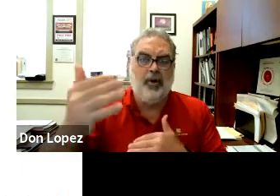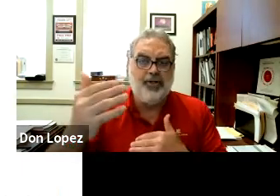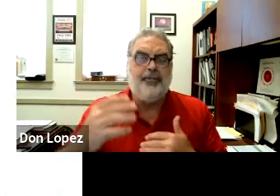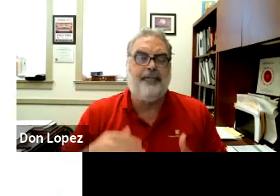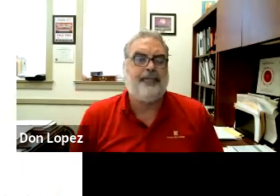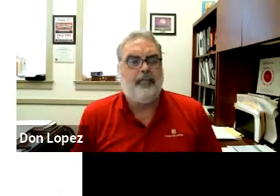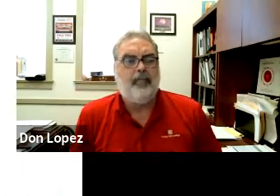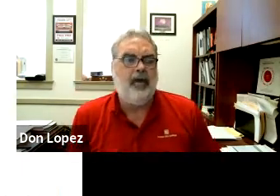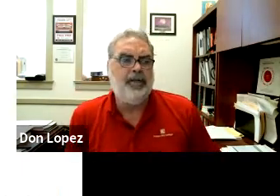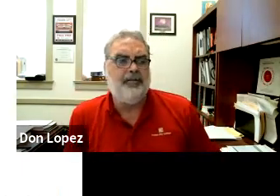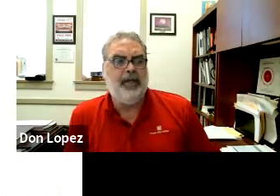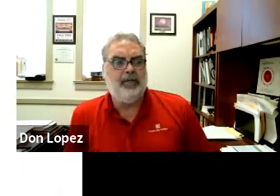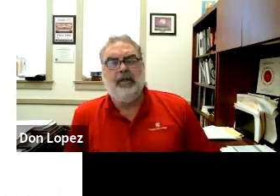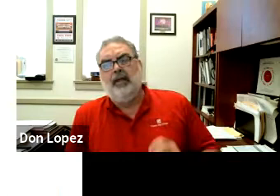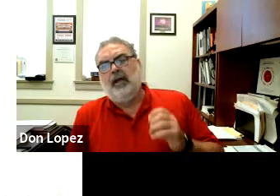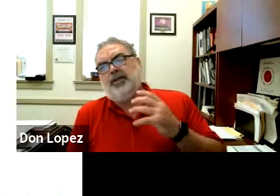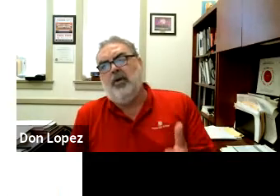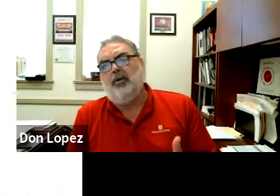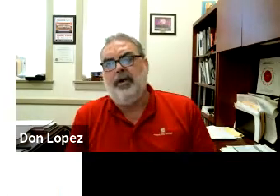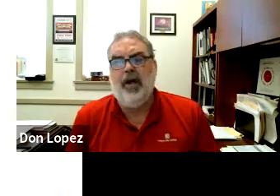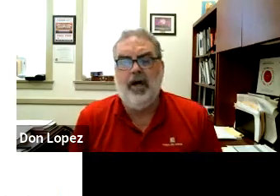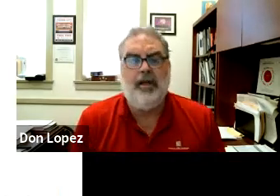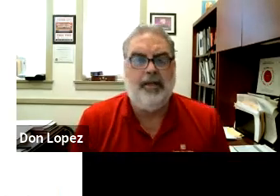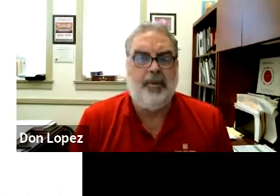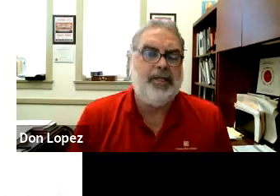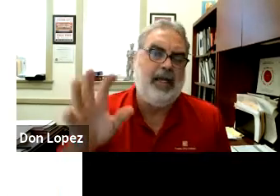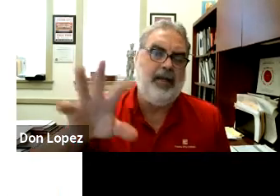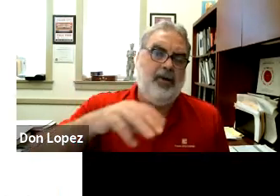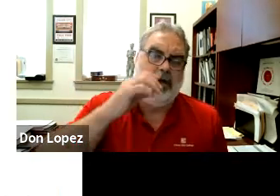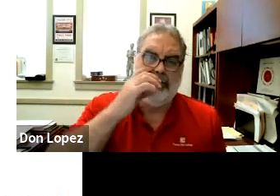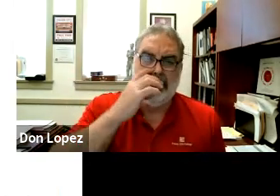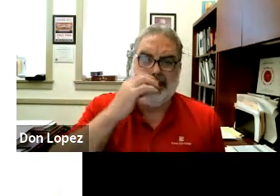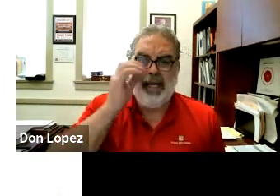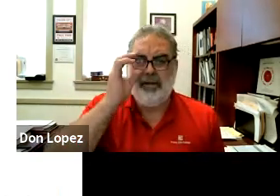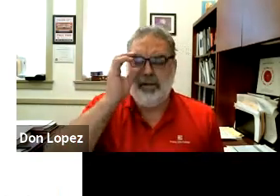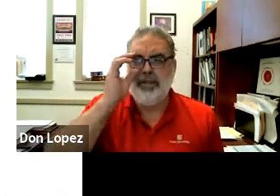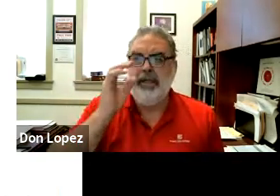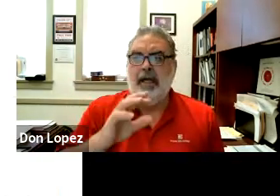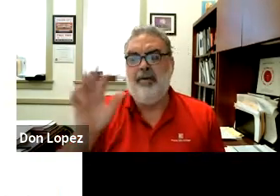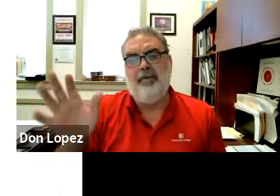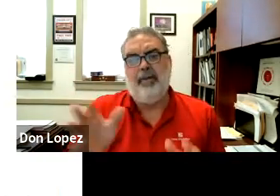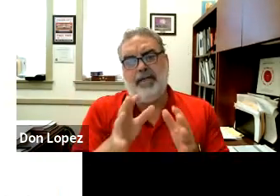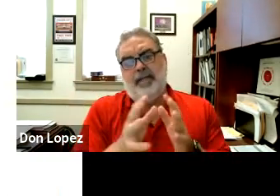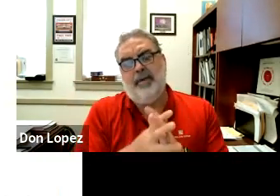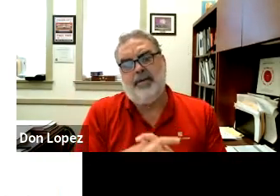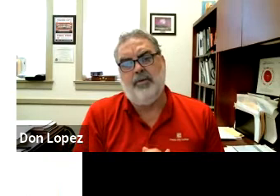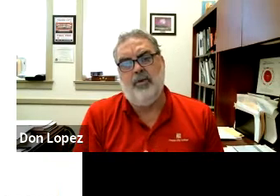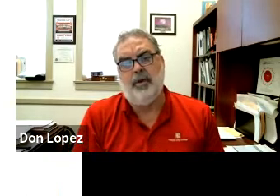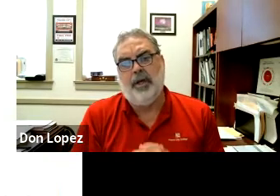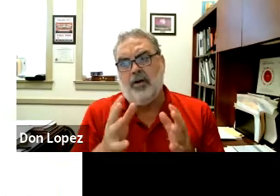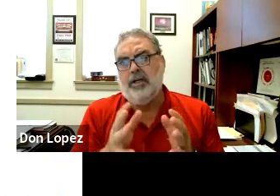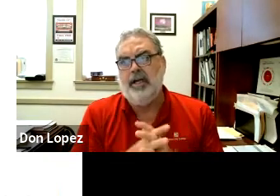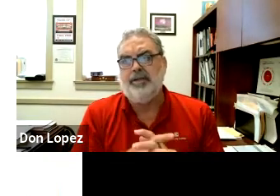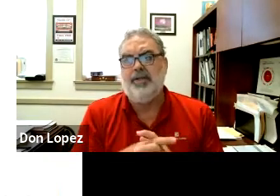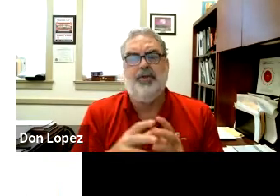show progression, kinds of things. And so what we've done is we take those overall standards and then we place them into what